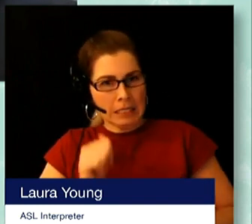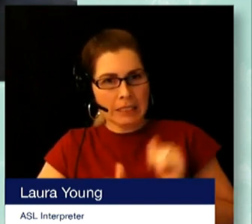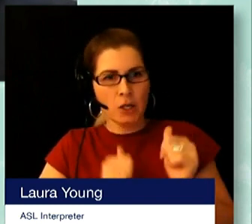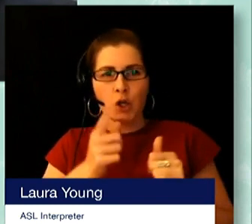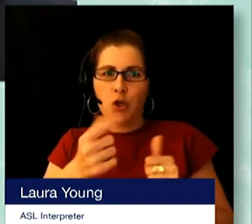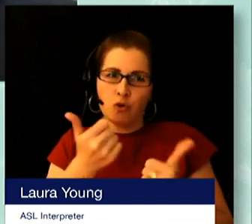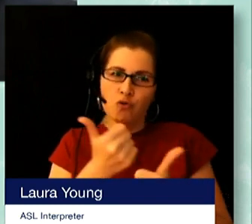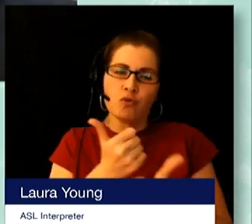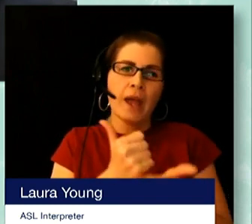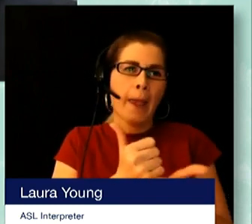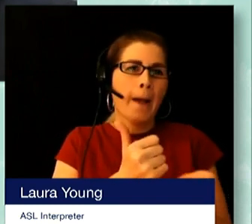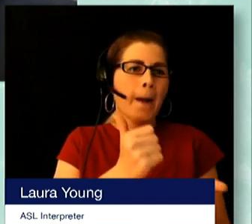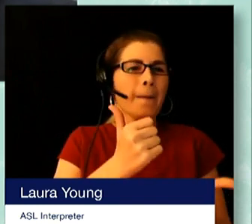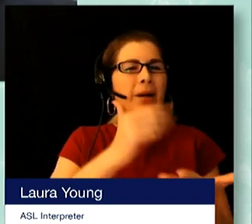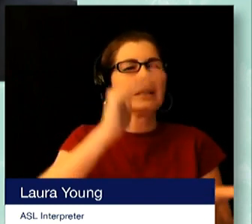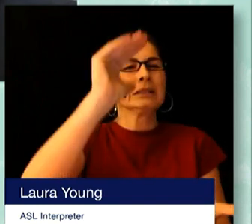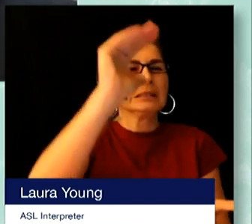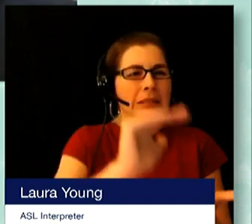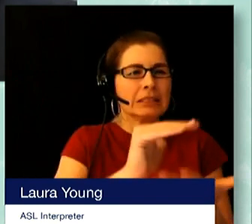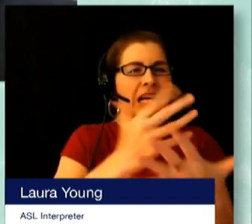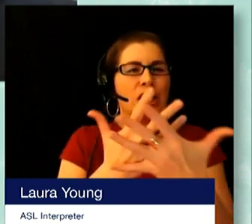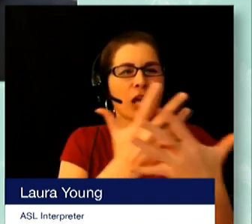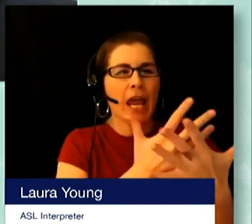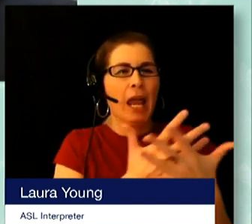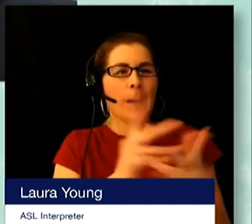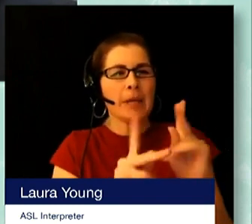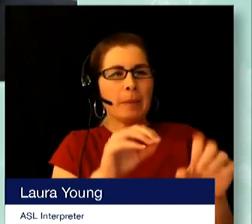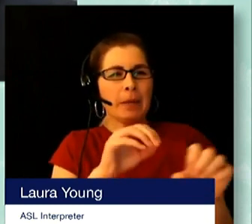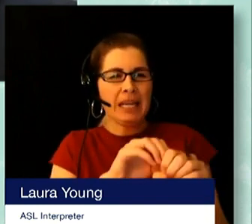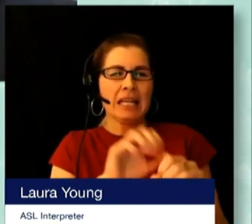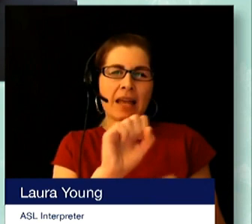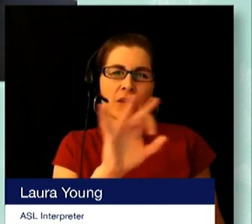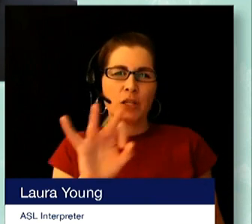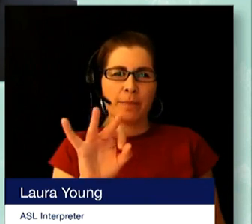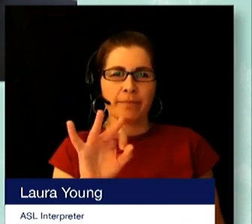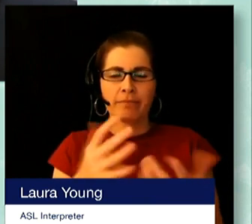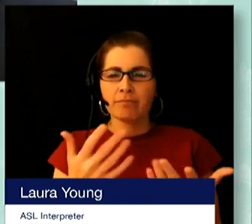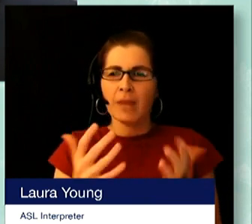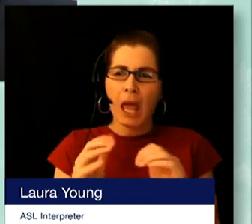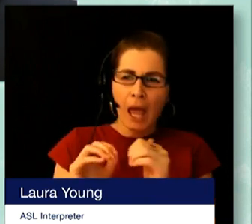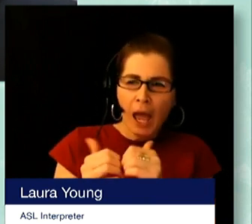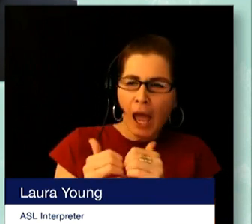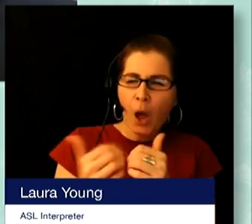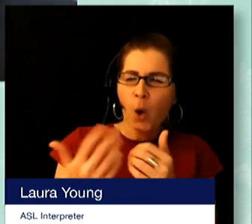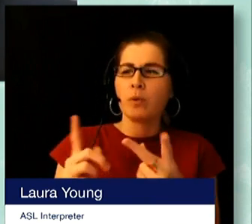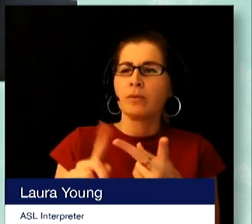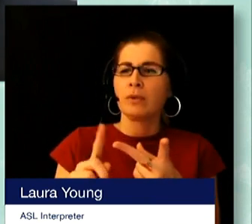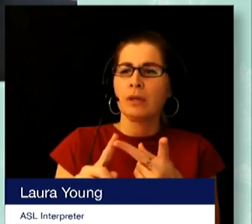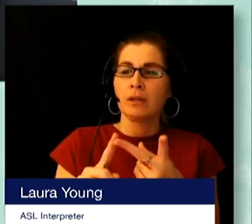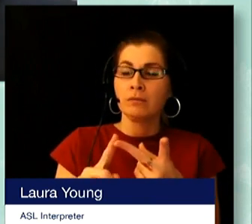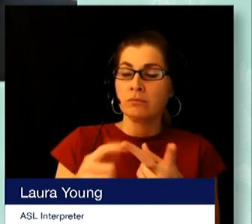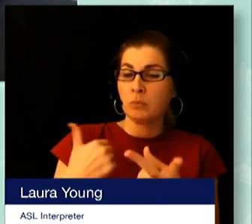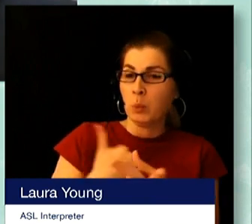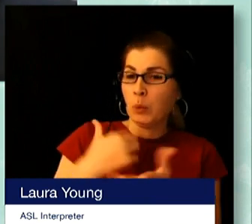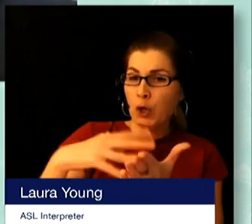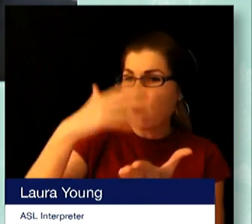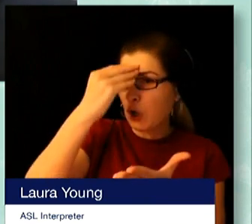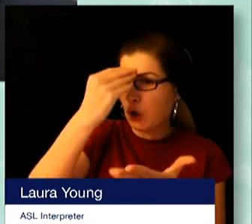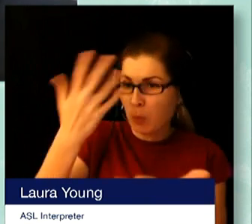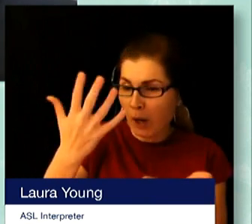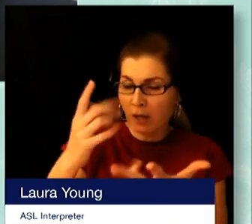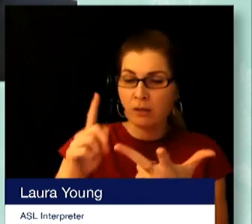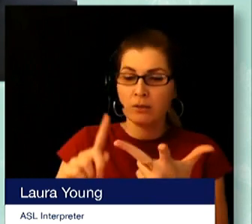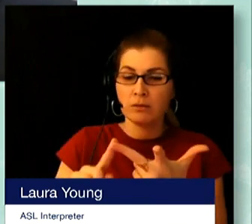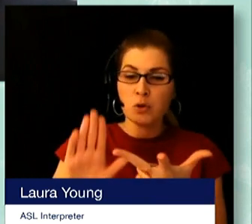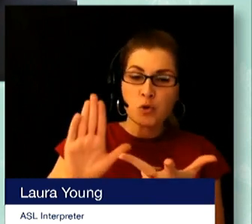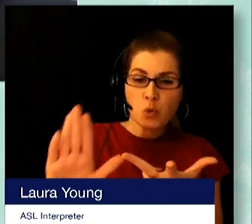jail populations in San Francisco. How are you able to accomplish that? What lessons can we draw from that? How has your